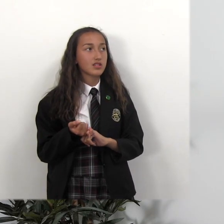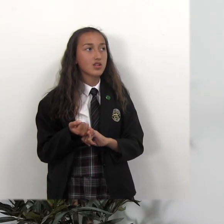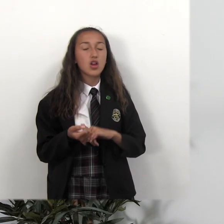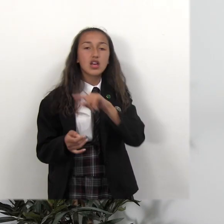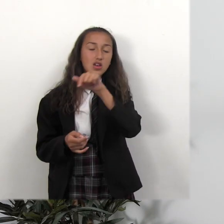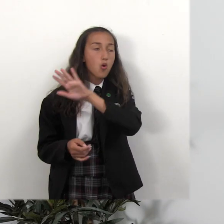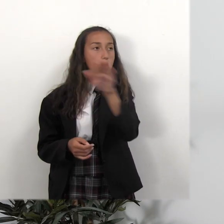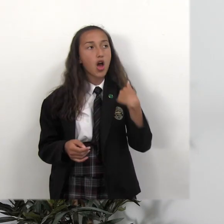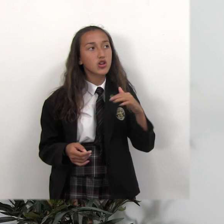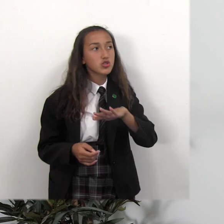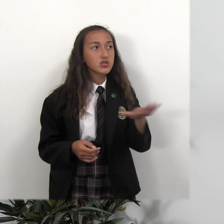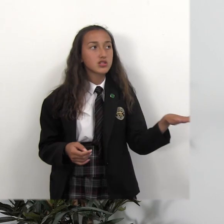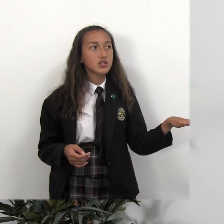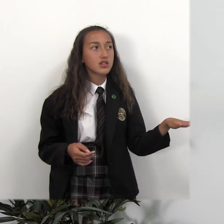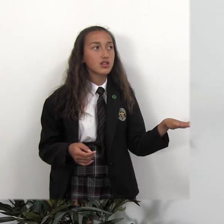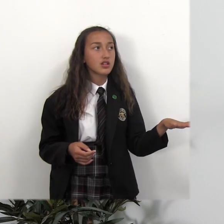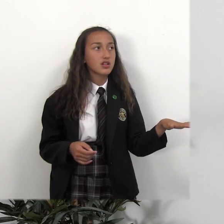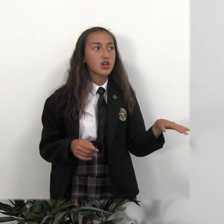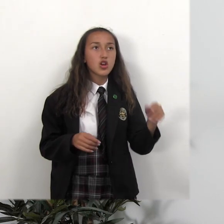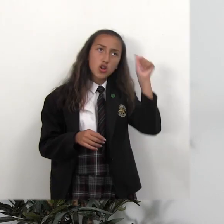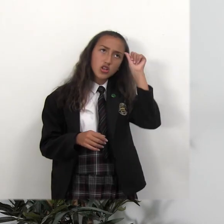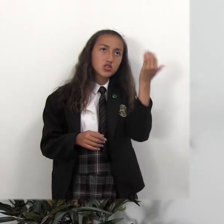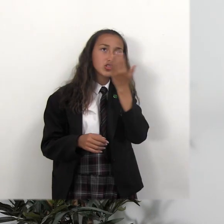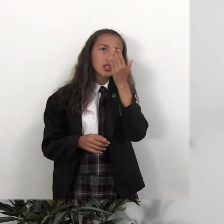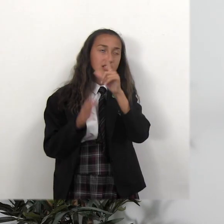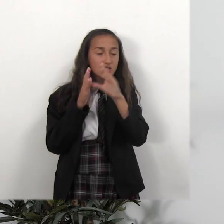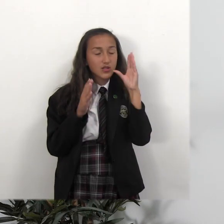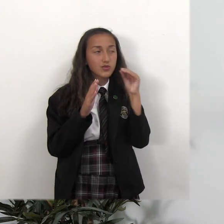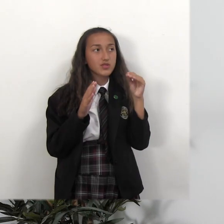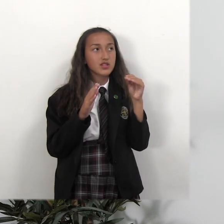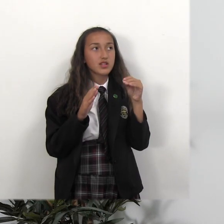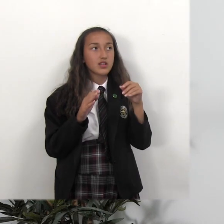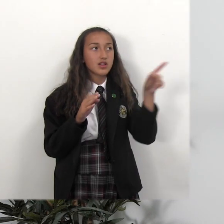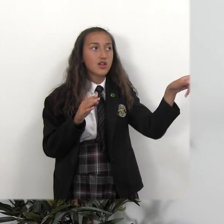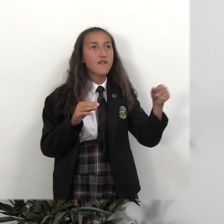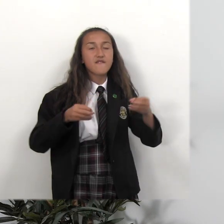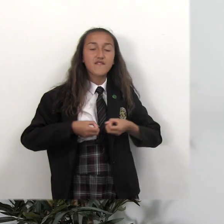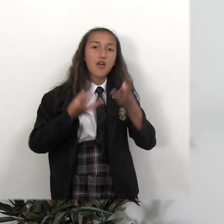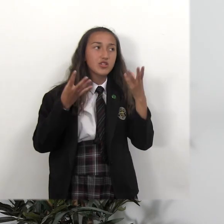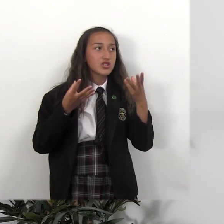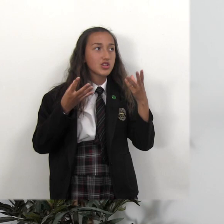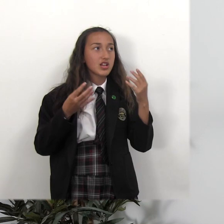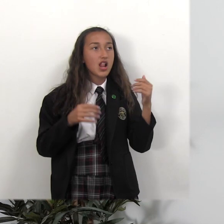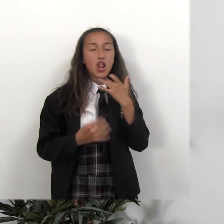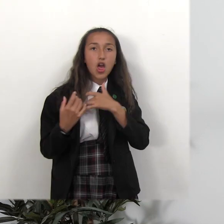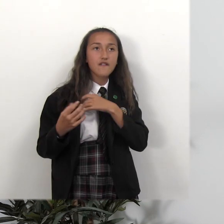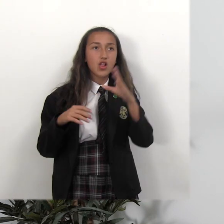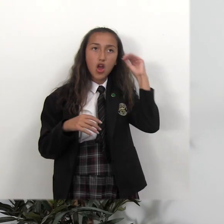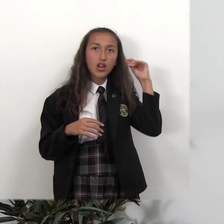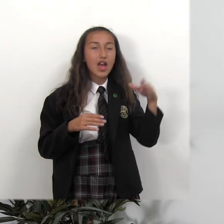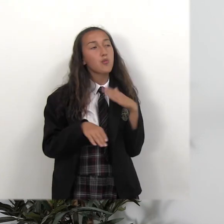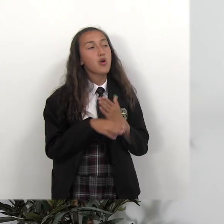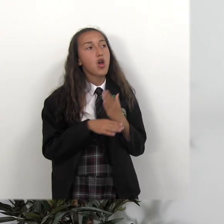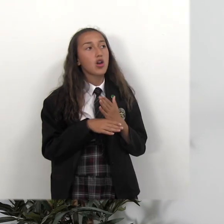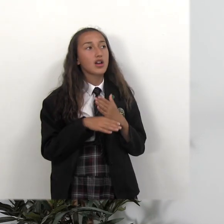our students develop the knowledge, skills and the attributes that they will need if they are to flourish in life, learning and